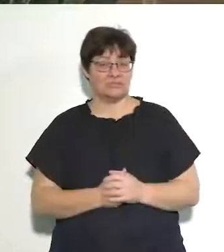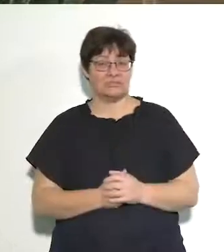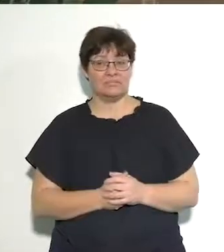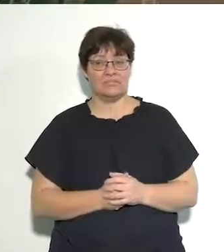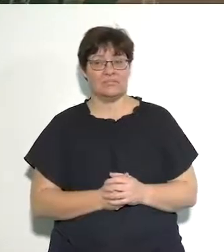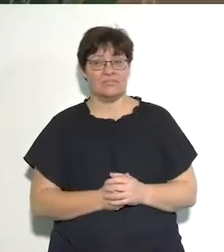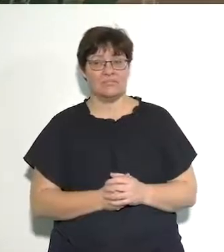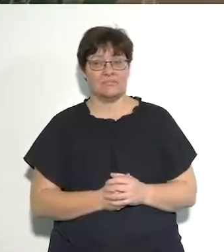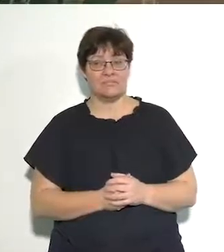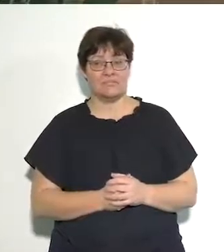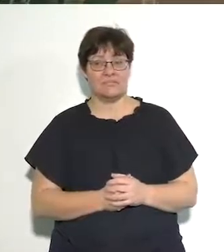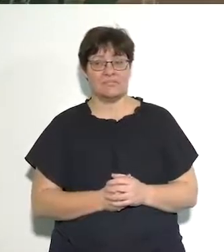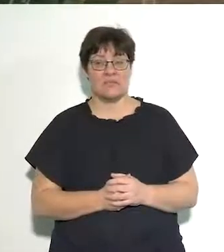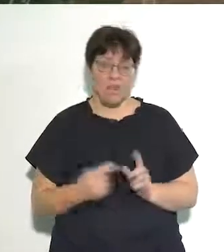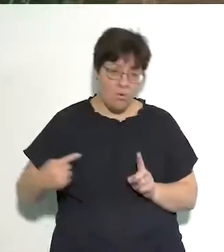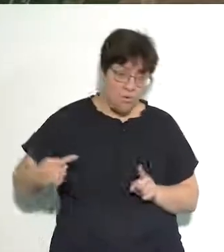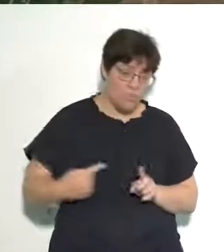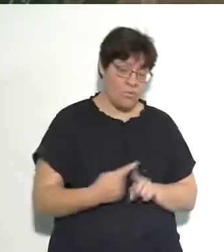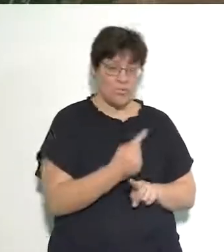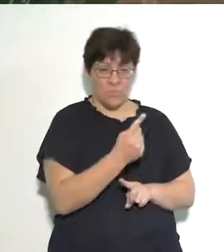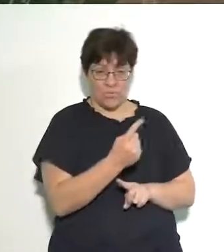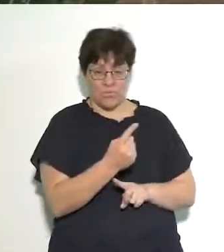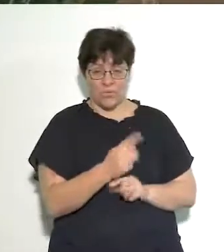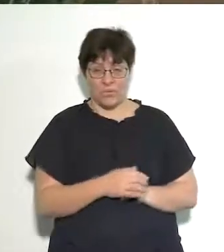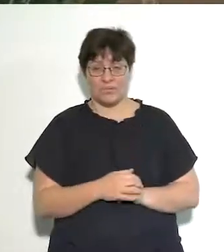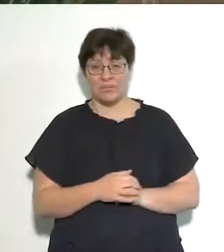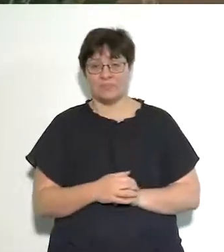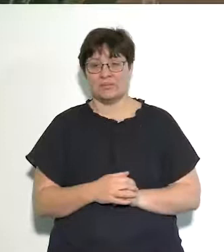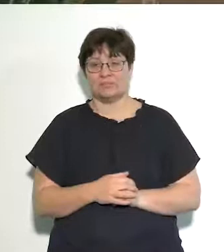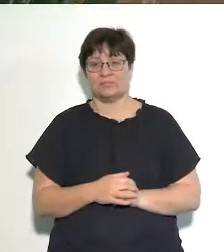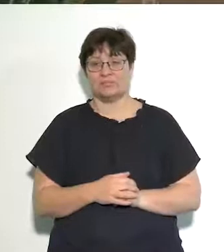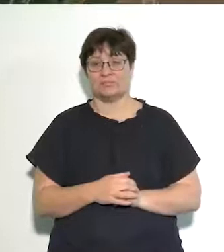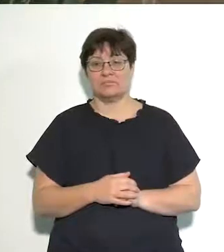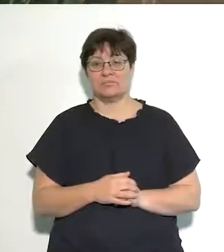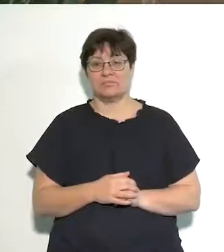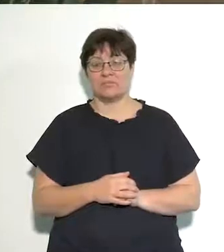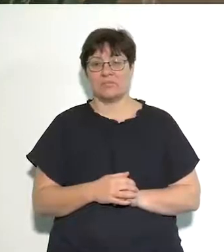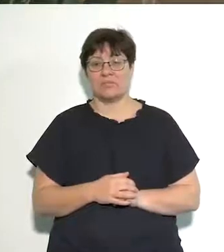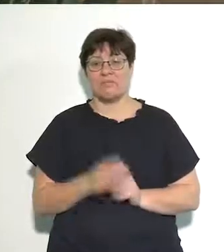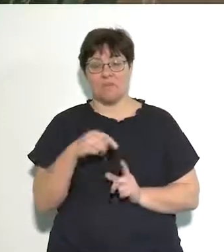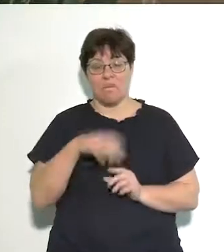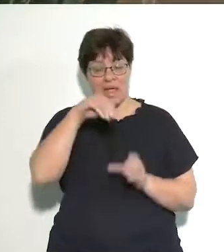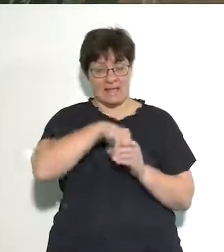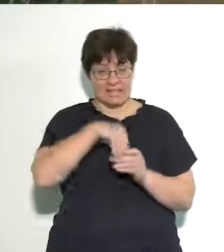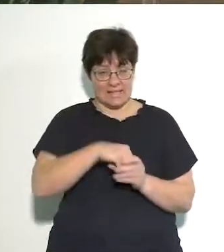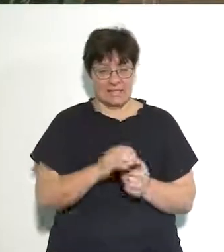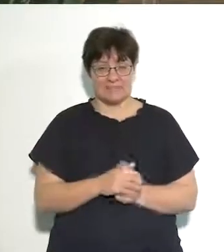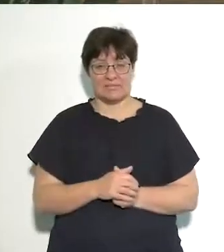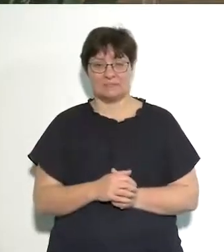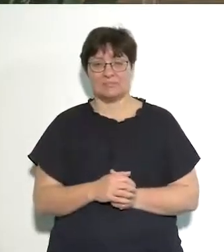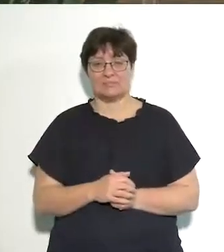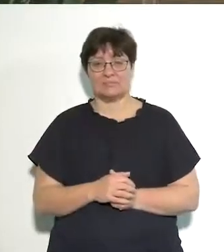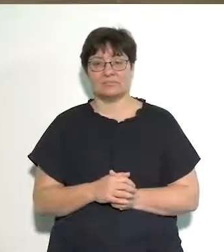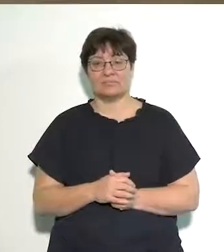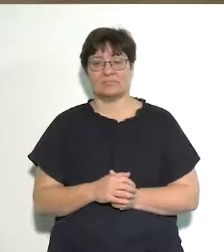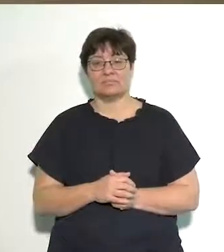string. And I'm going to thread my string through the cup. And I'm going to go from the inside. So I